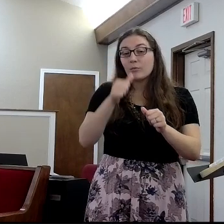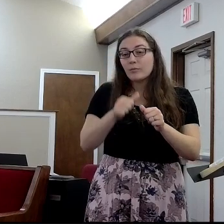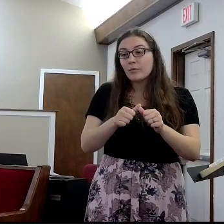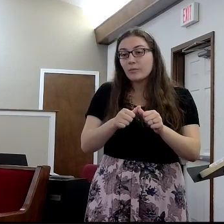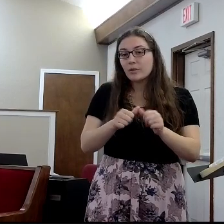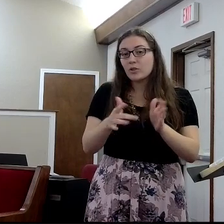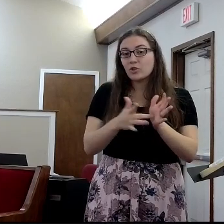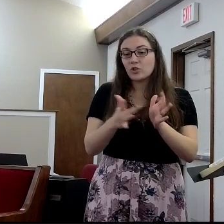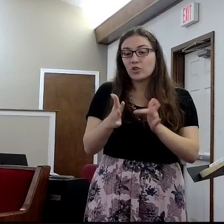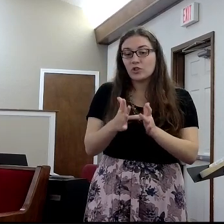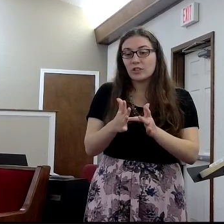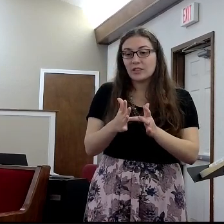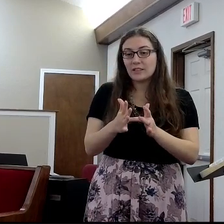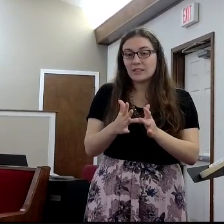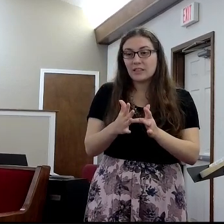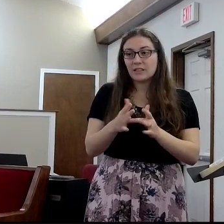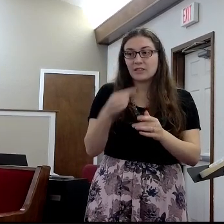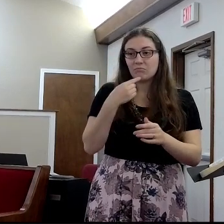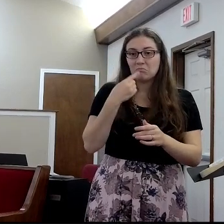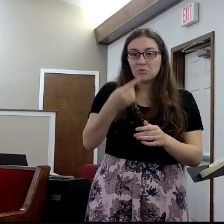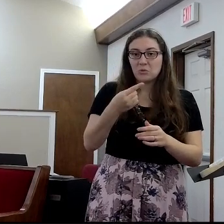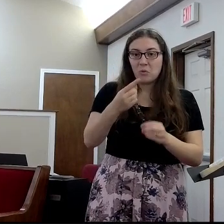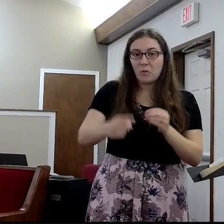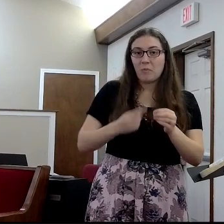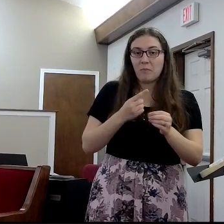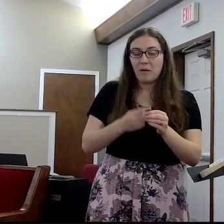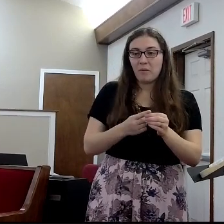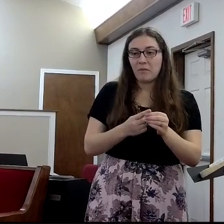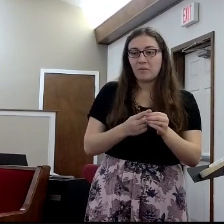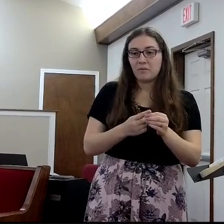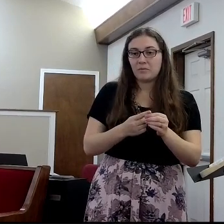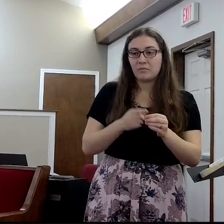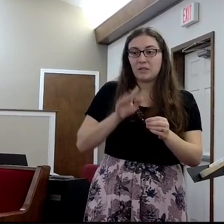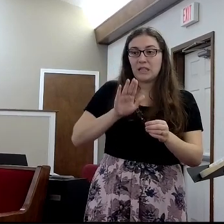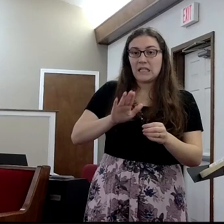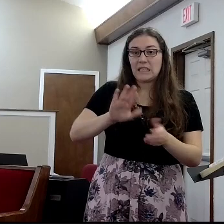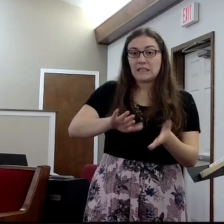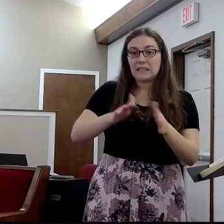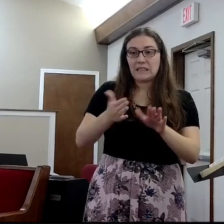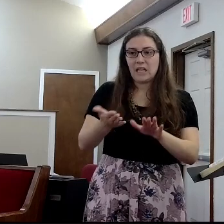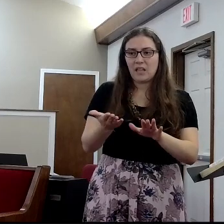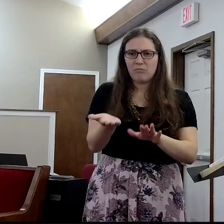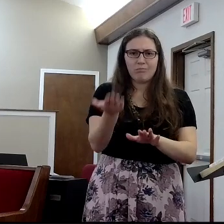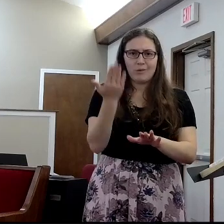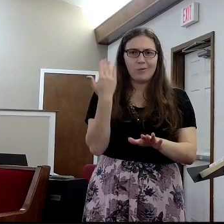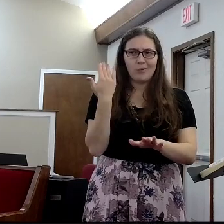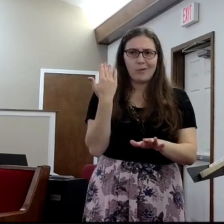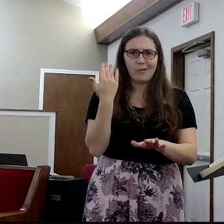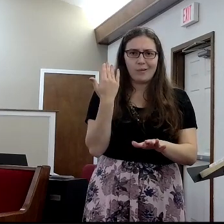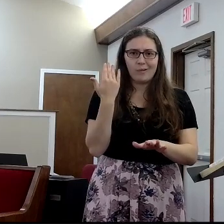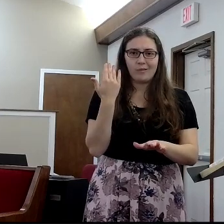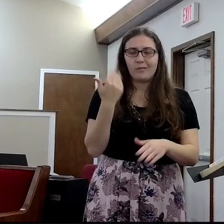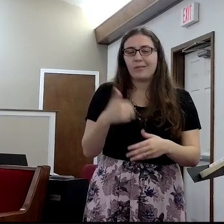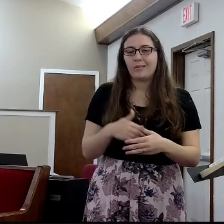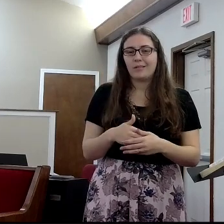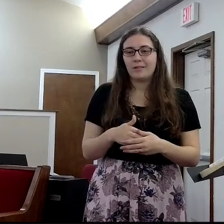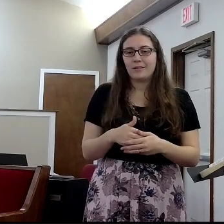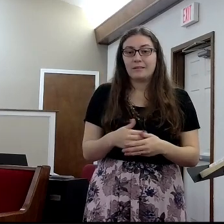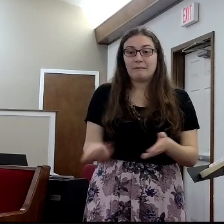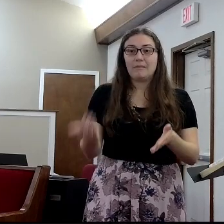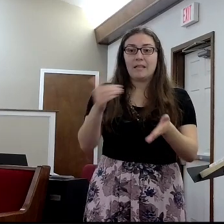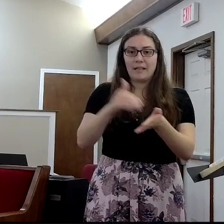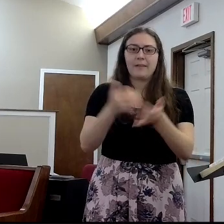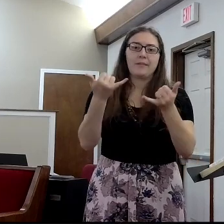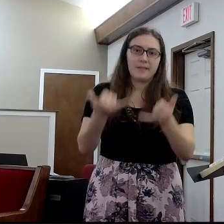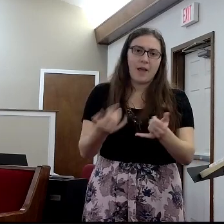So in Mark 8, if you remember at this point, Jesus had already foretold his death once before, at least, and